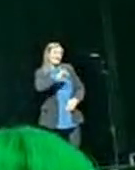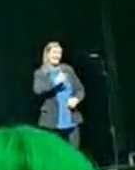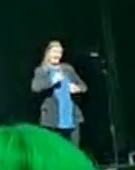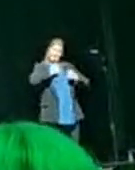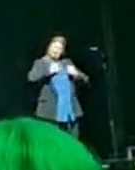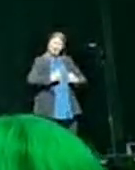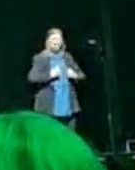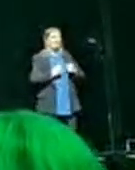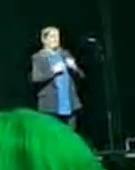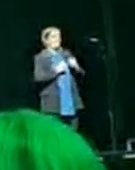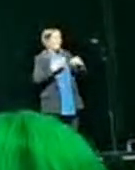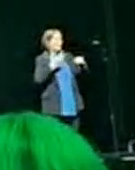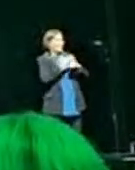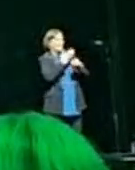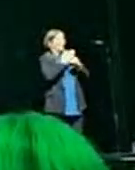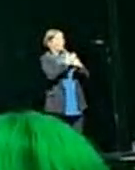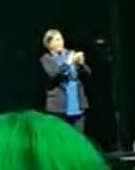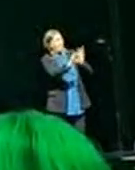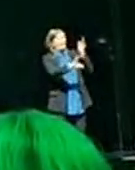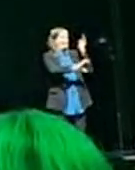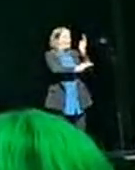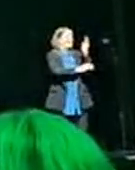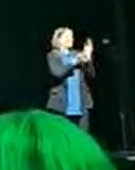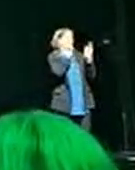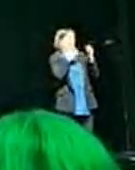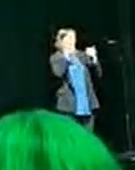Working class women know how to push forward.